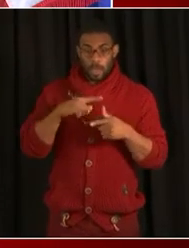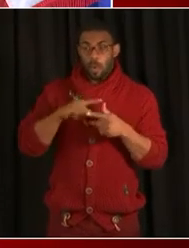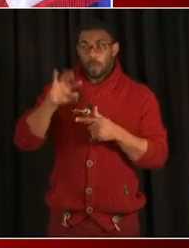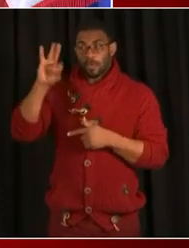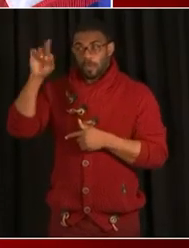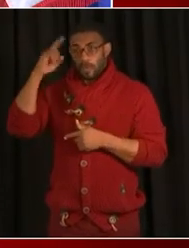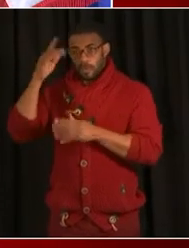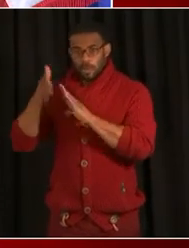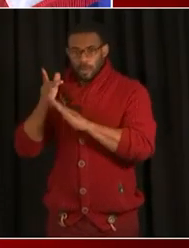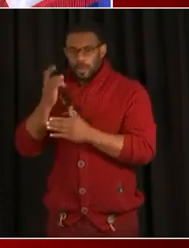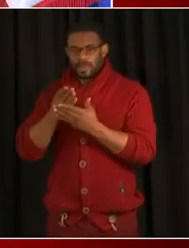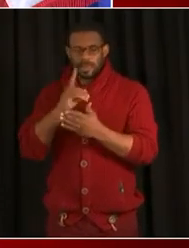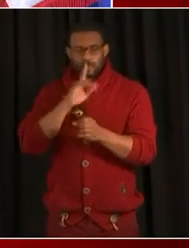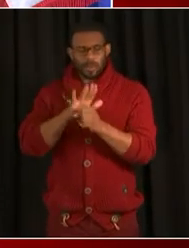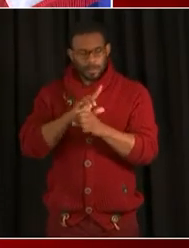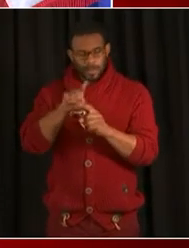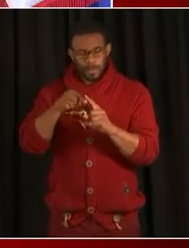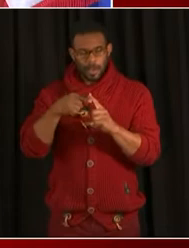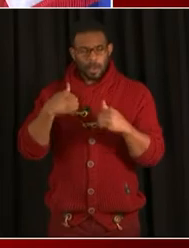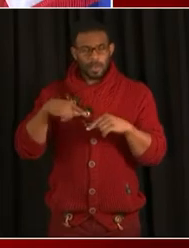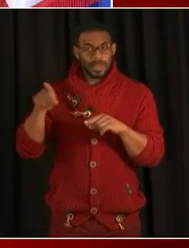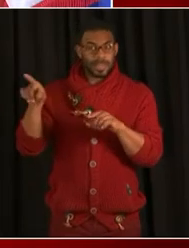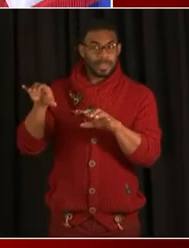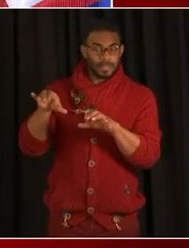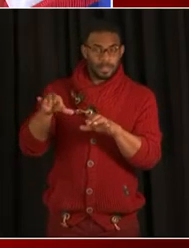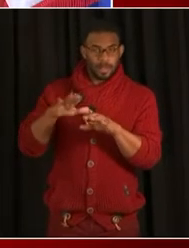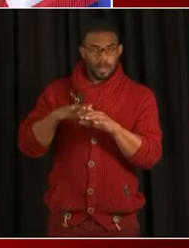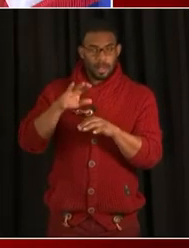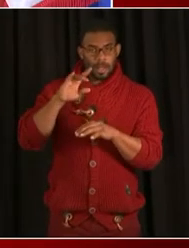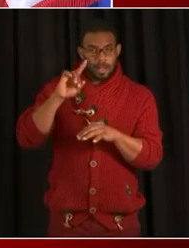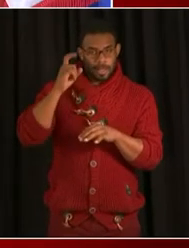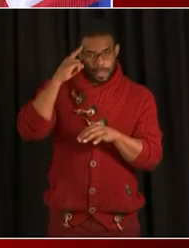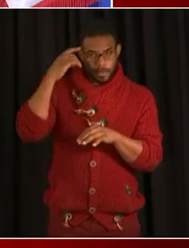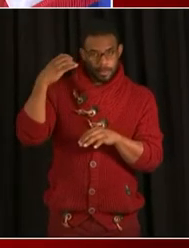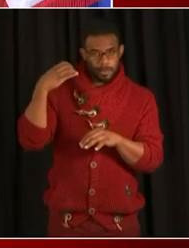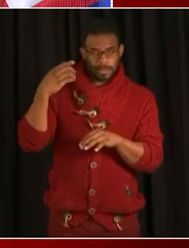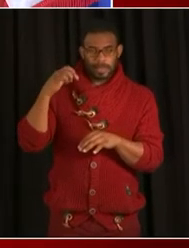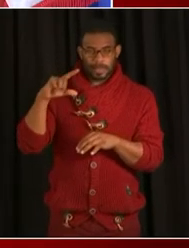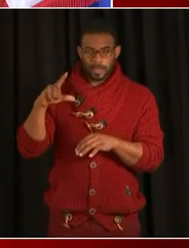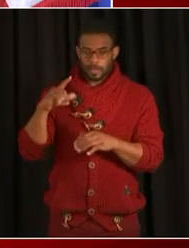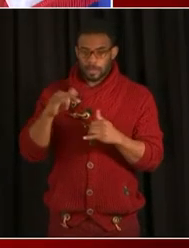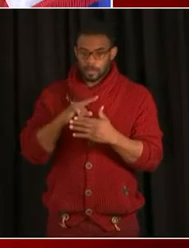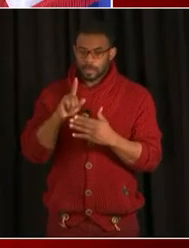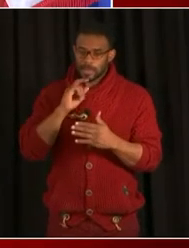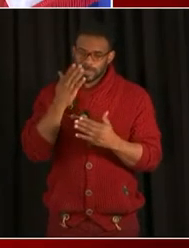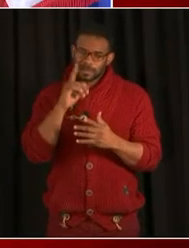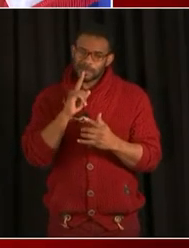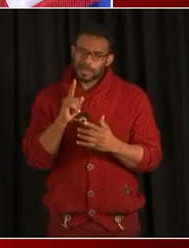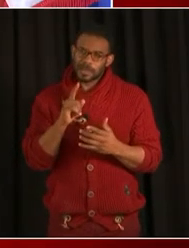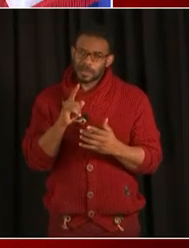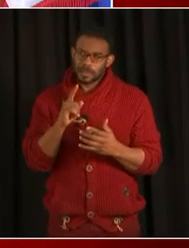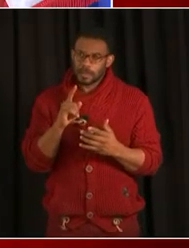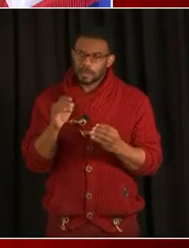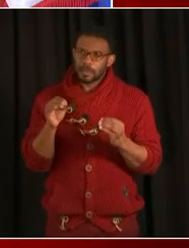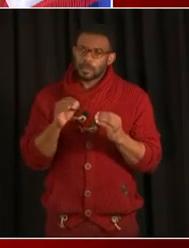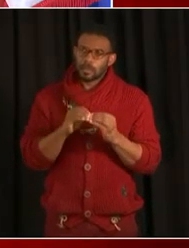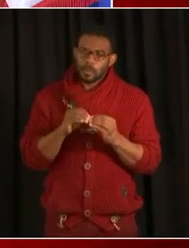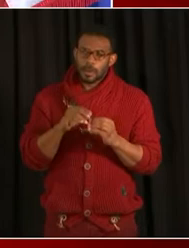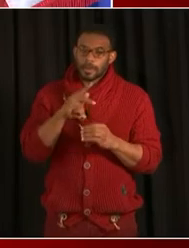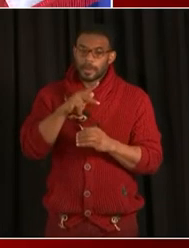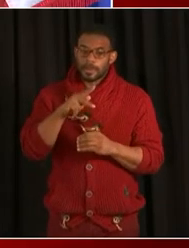so one thing that is actually promising about what they did on Capitol Hill this week is that there seems to be